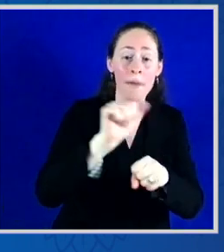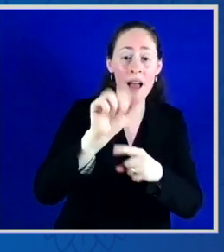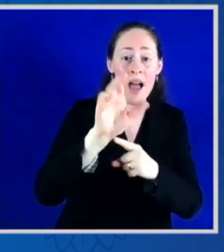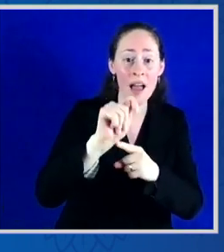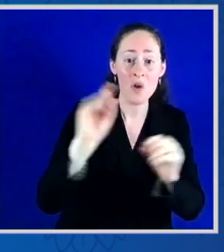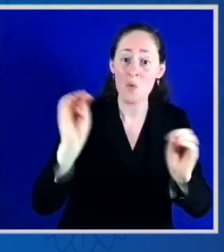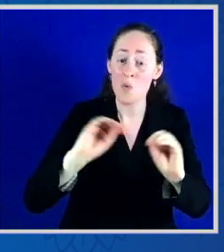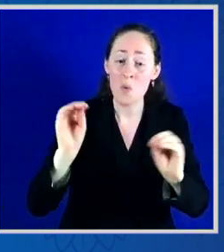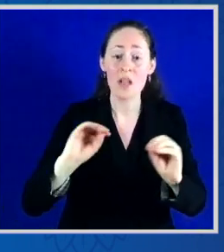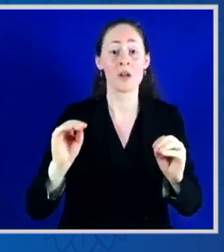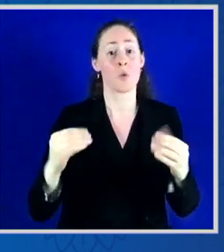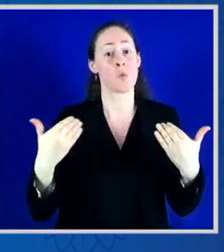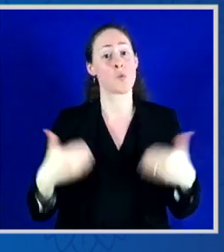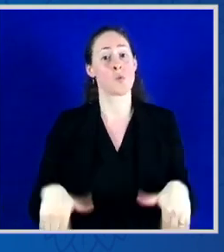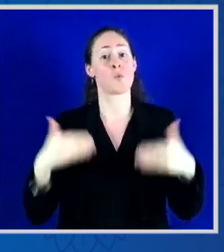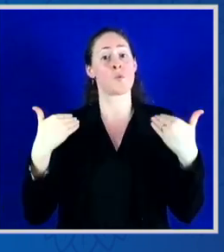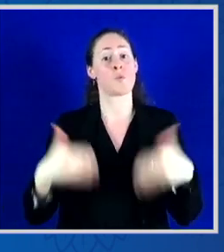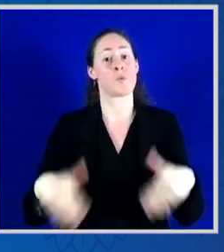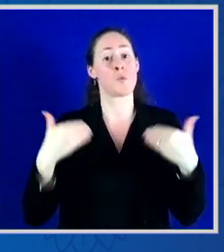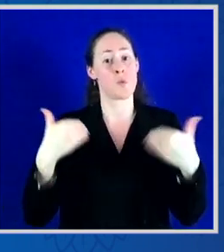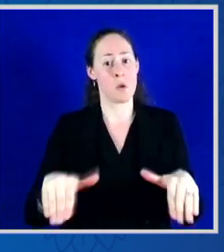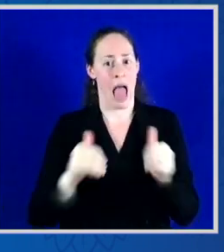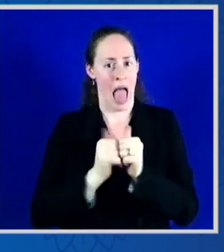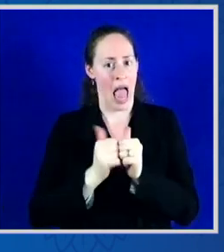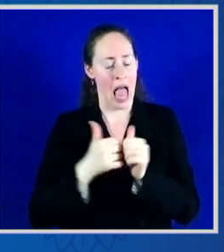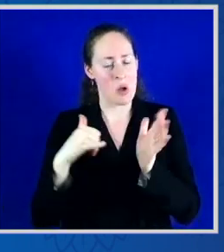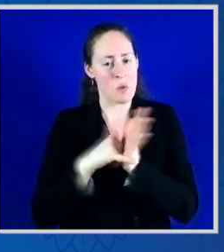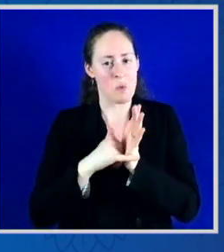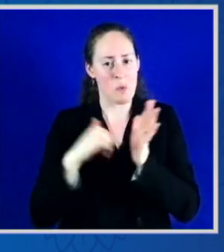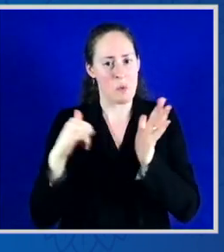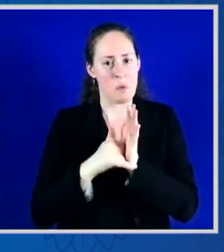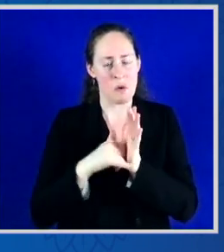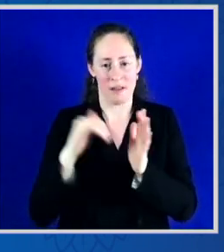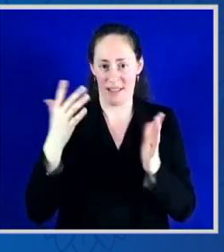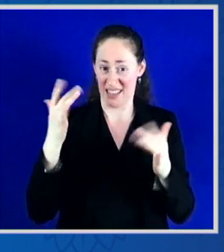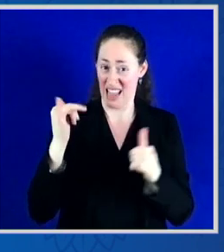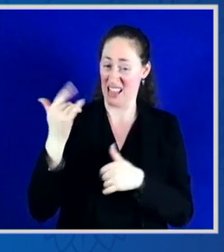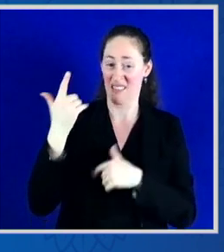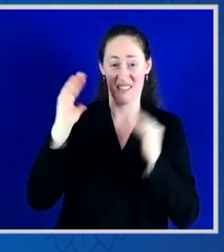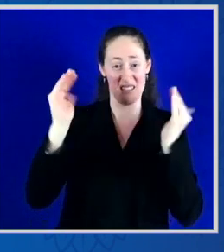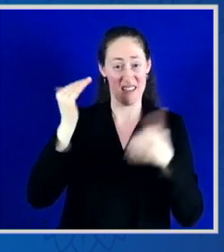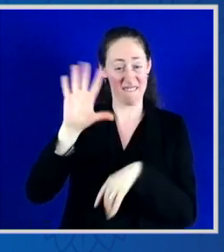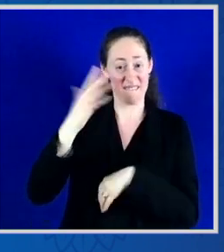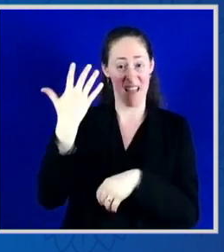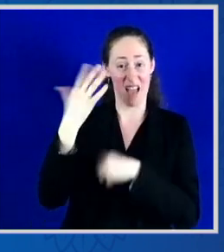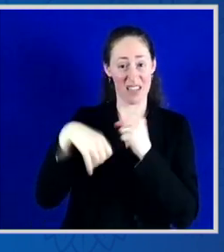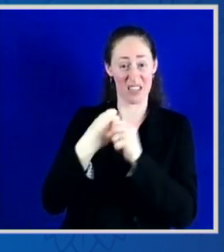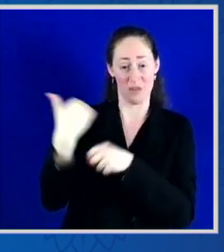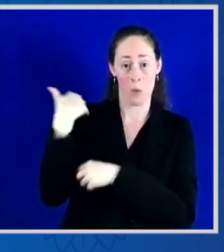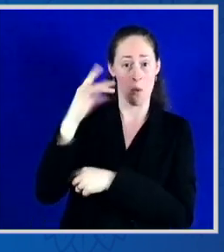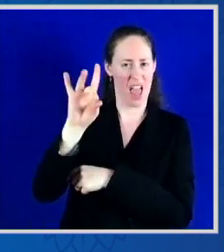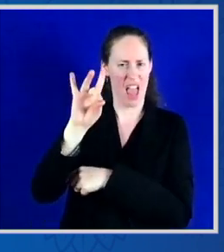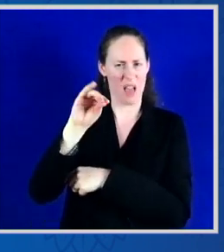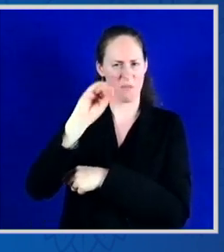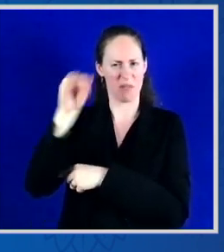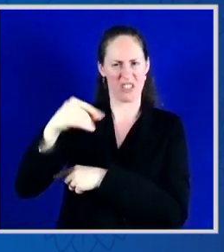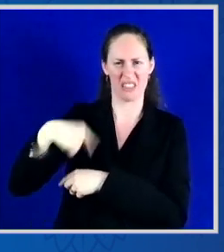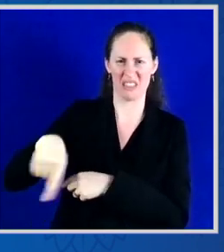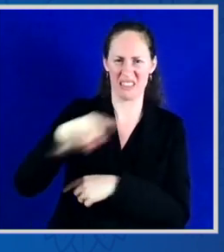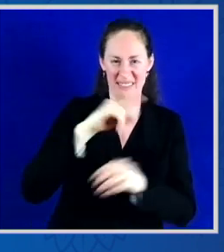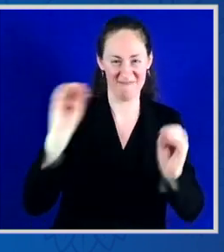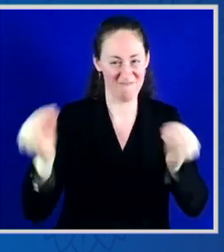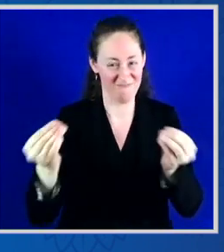us to continue to do so. Only 5 years ago, 80% of the reservation didn't have broadband even capable of